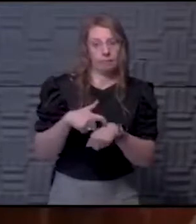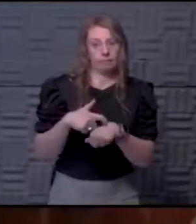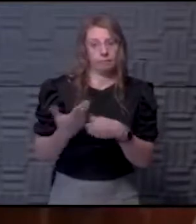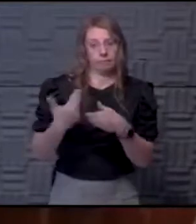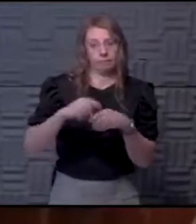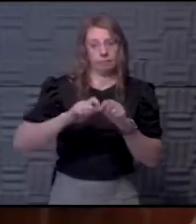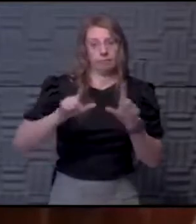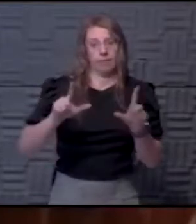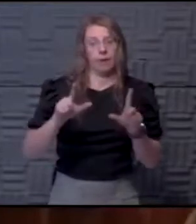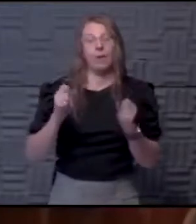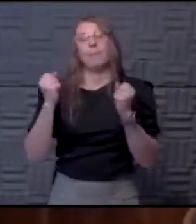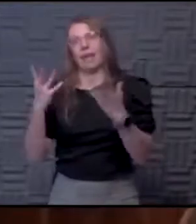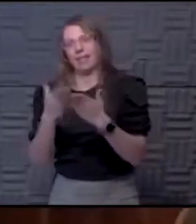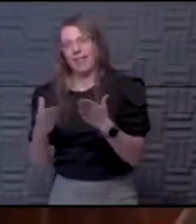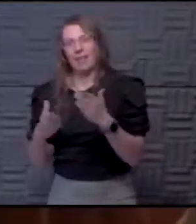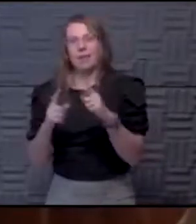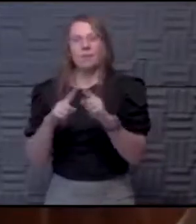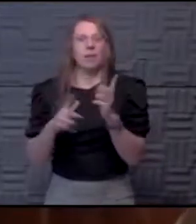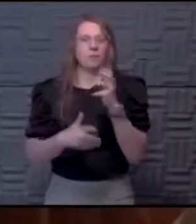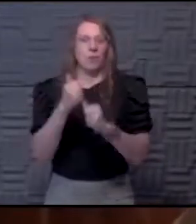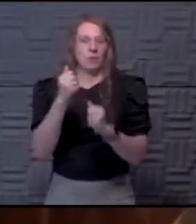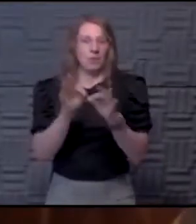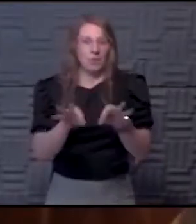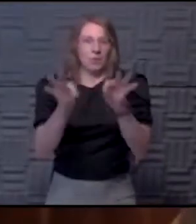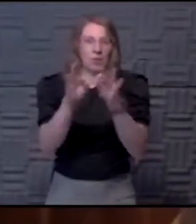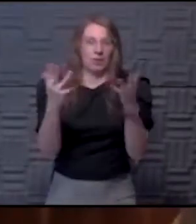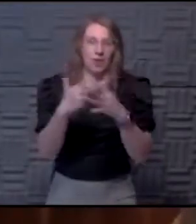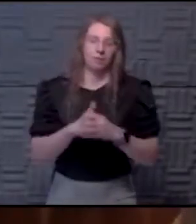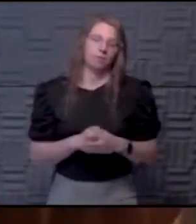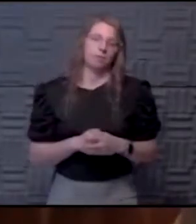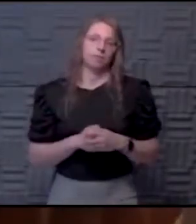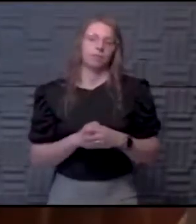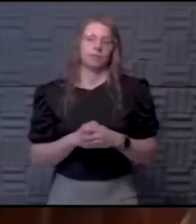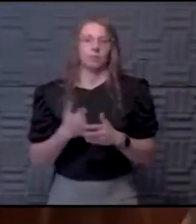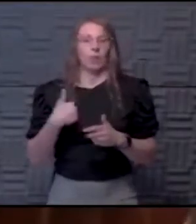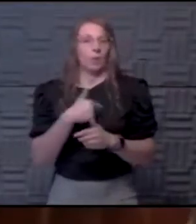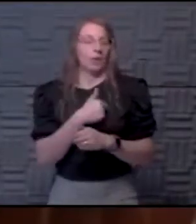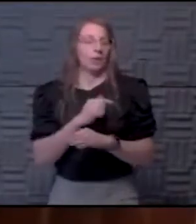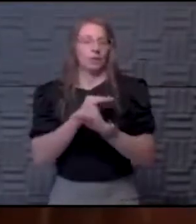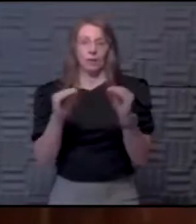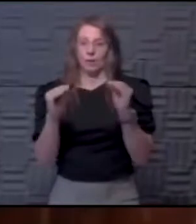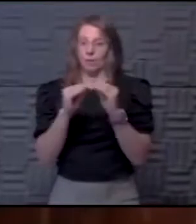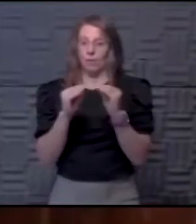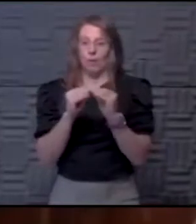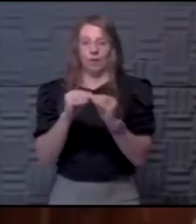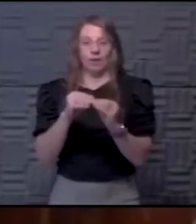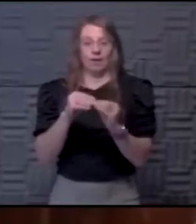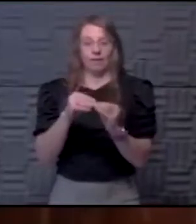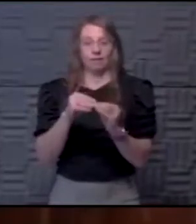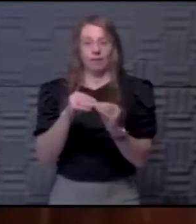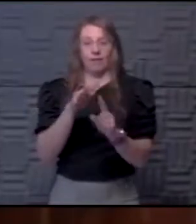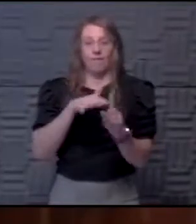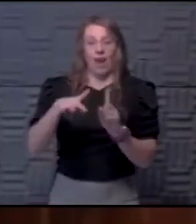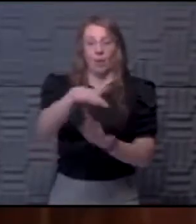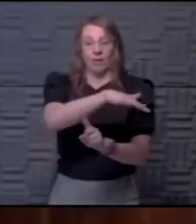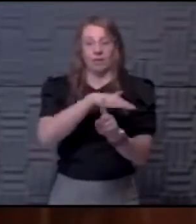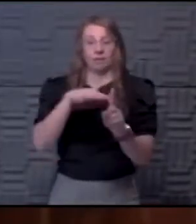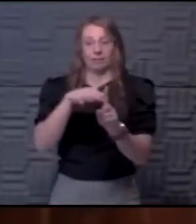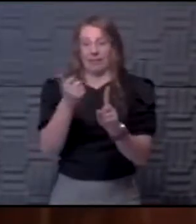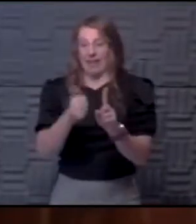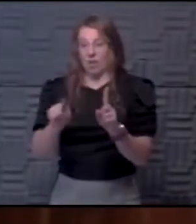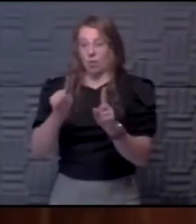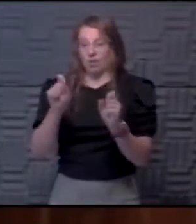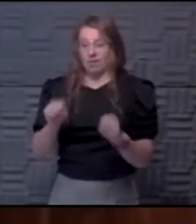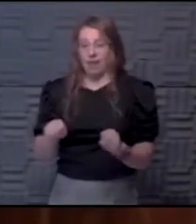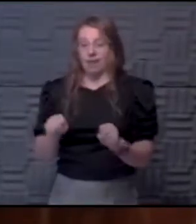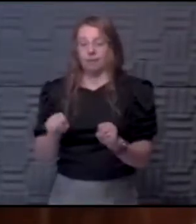Many things, but I think one of the most important is we are no longer in an environment where anybody can